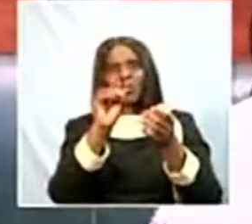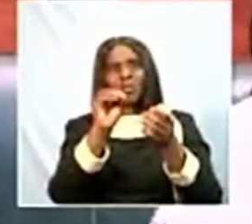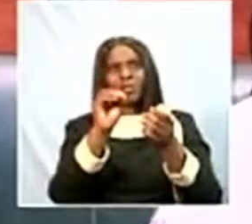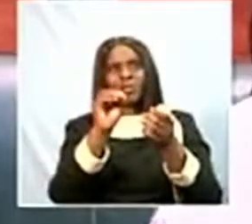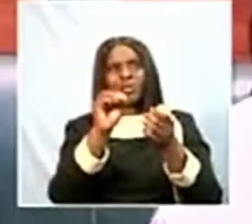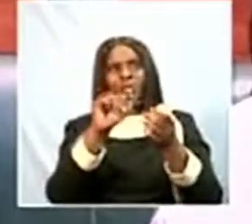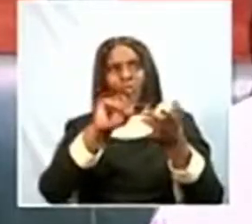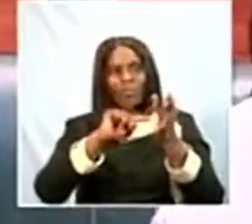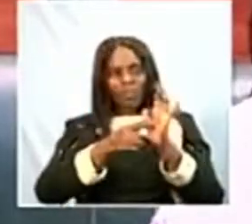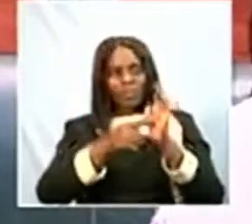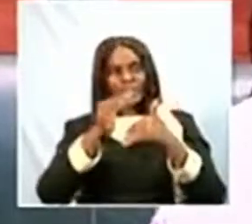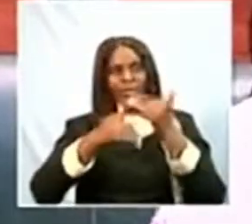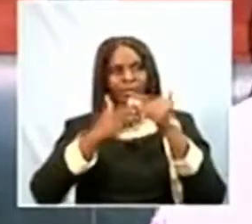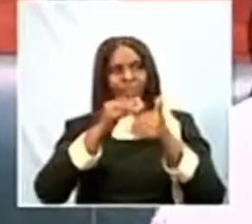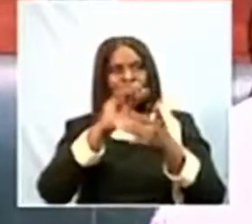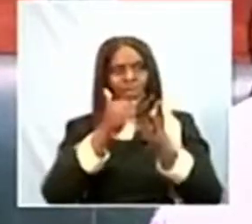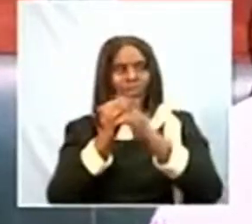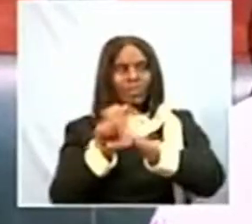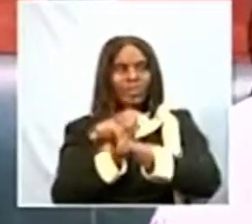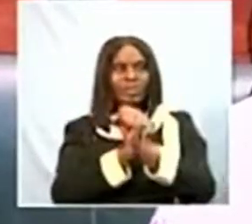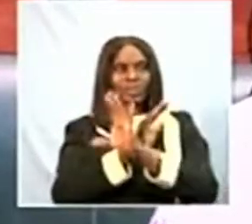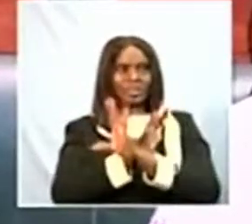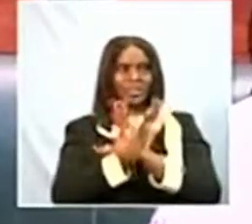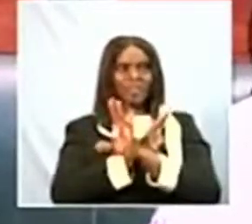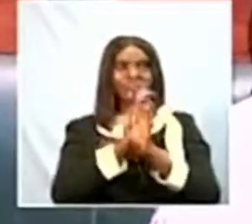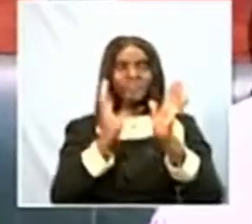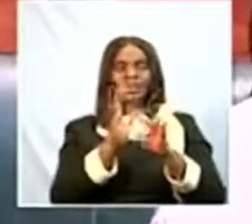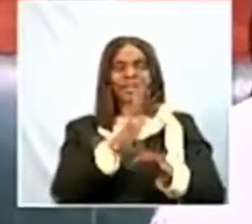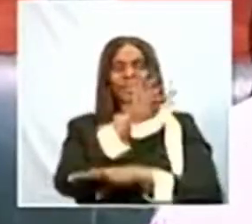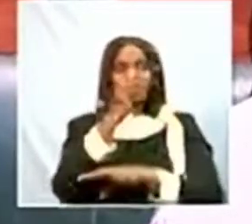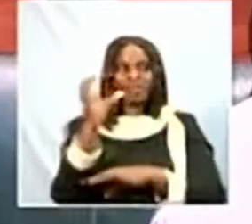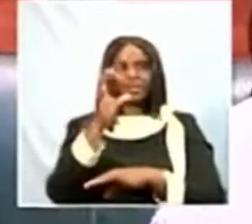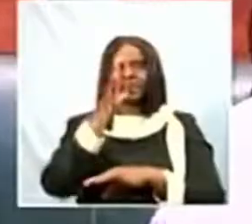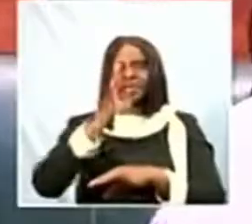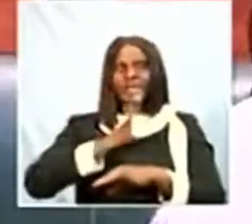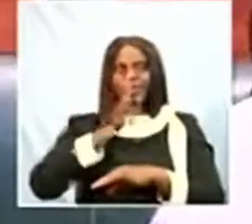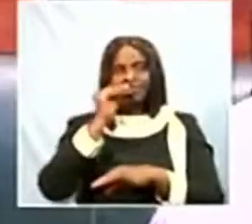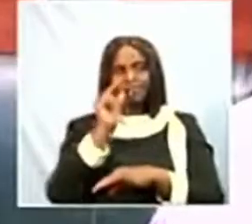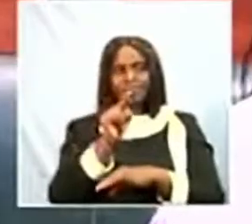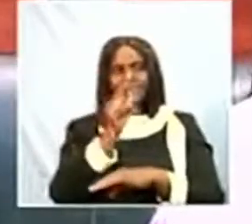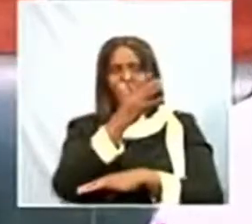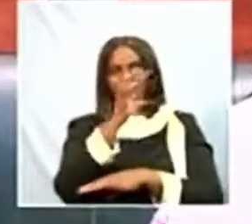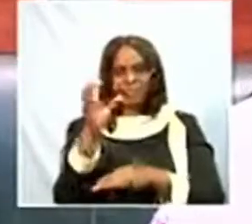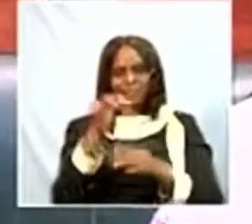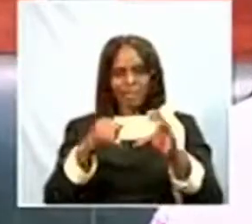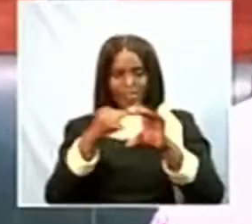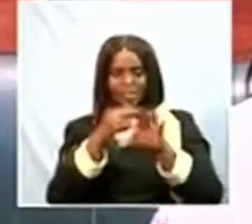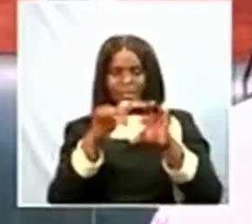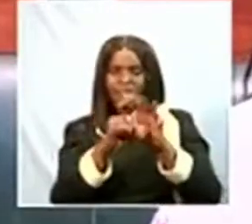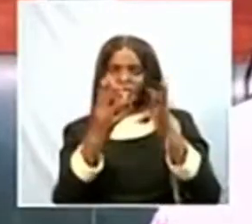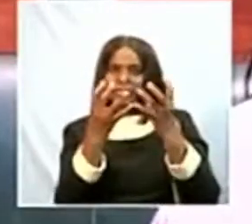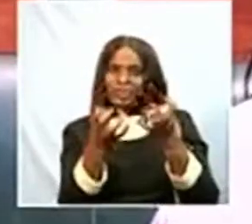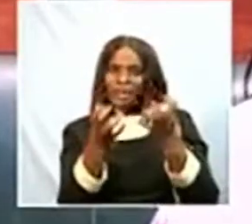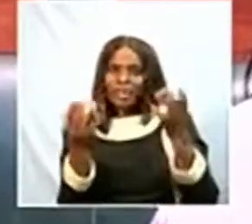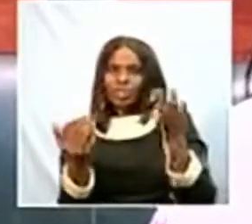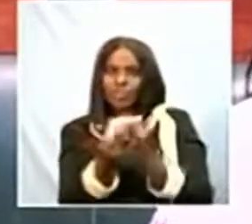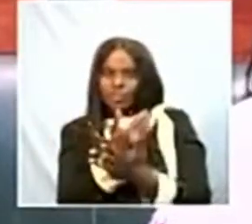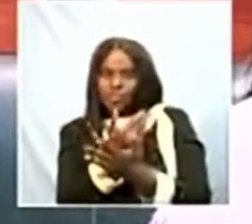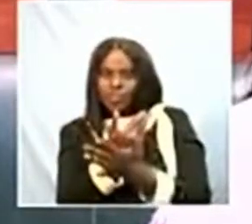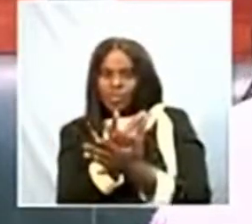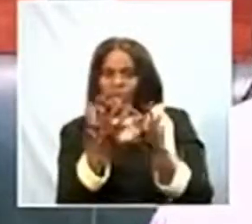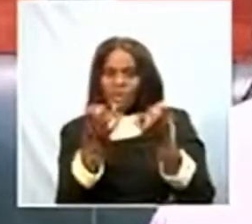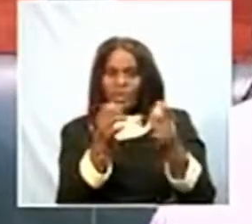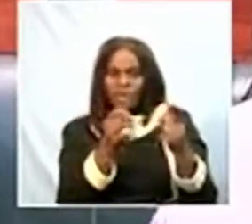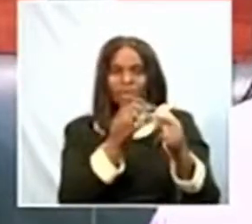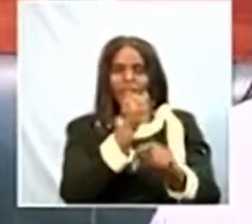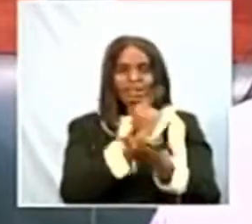point is that we should all protect Zambian forests. Madam Speaker, these forests include dry evergreen forests, dry